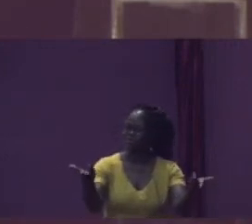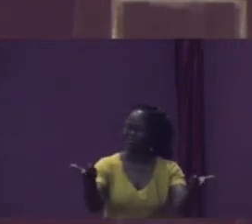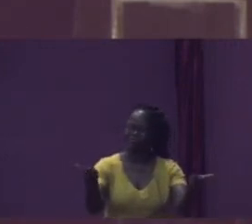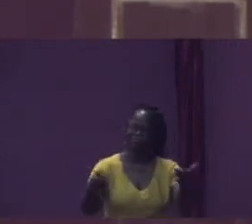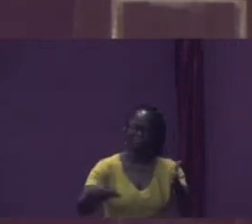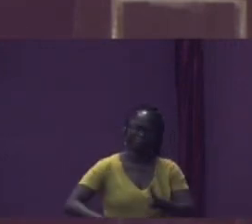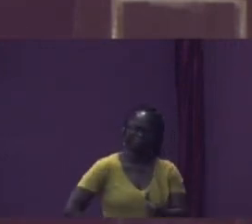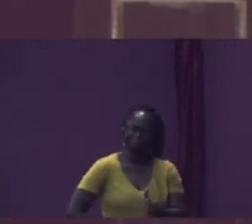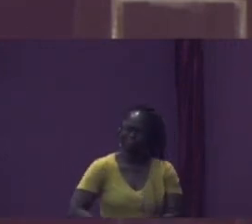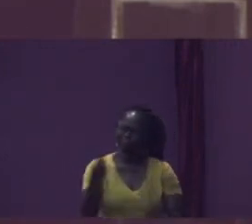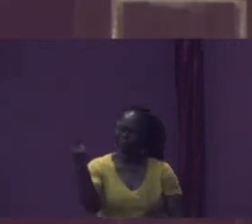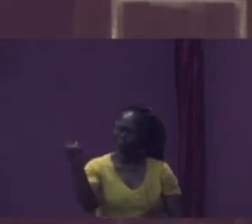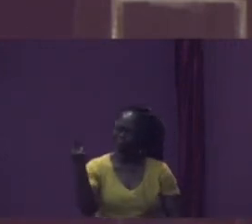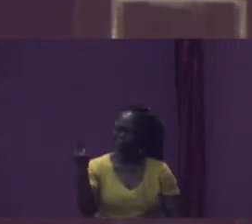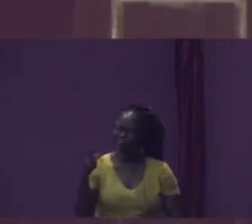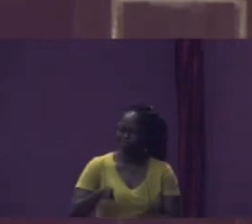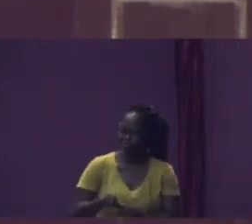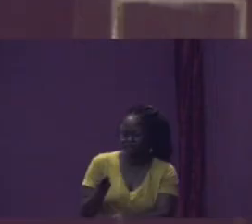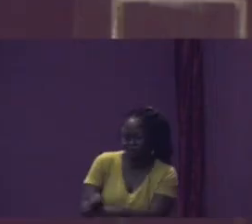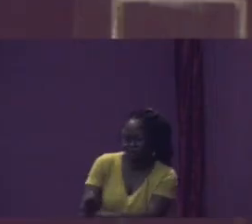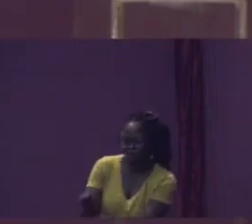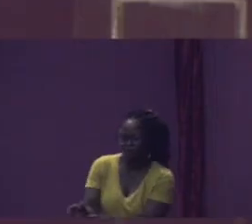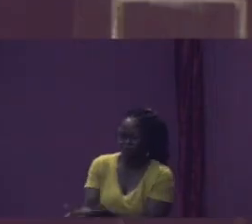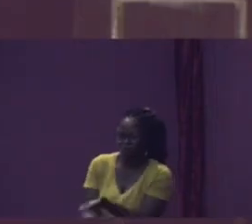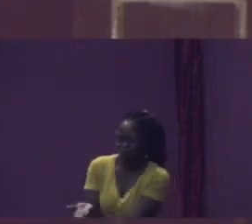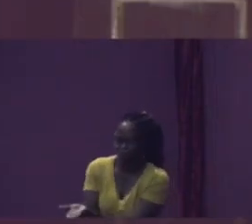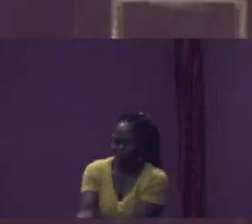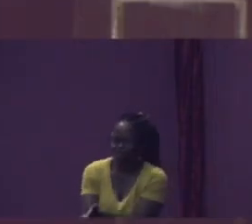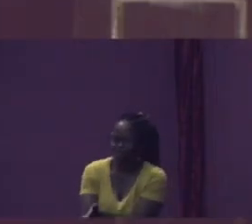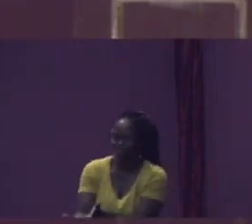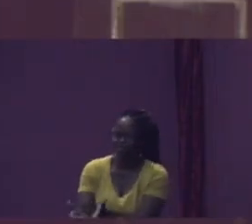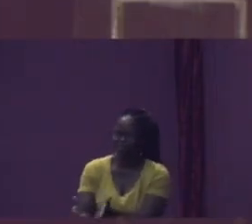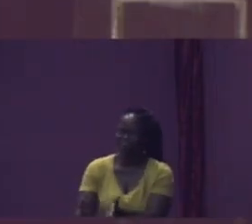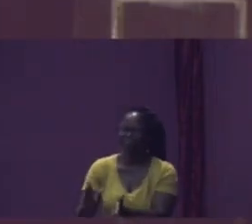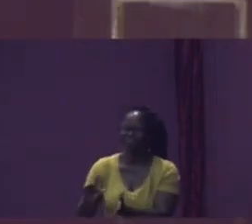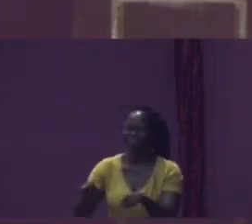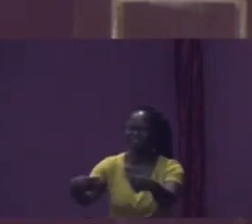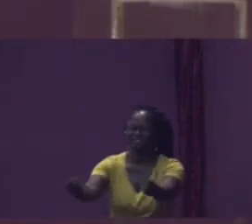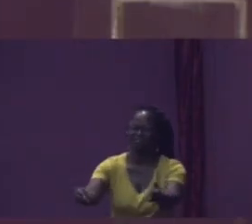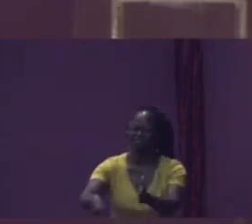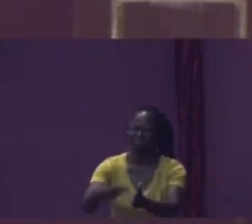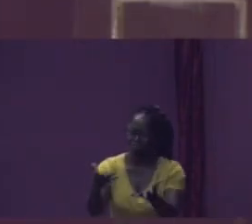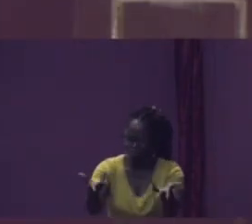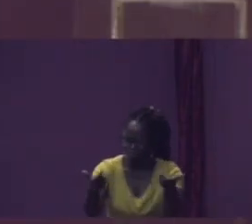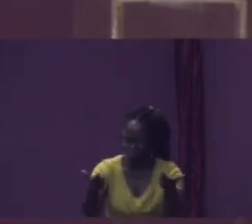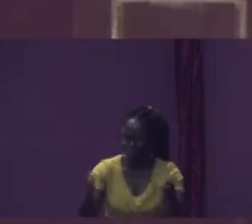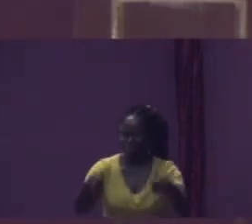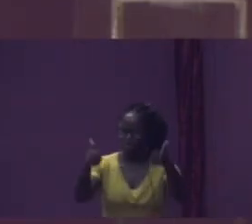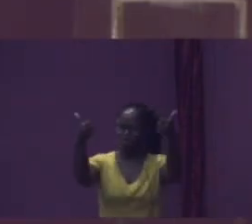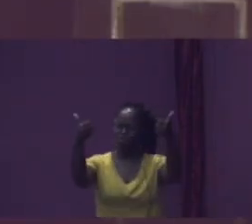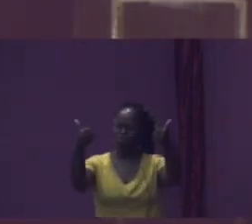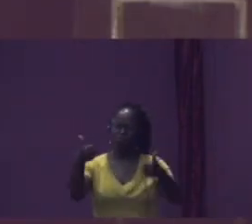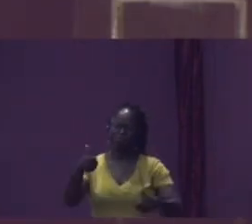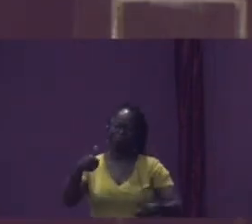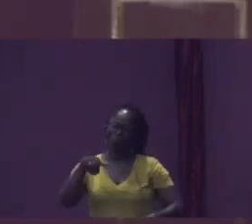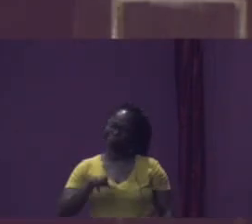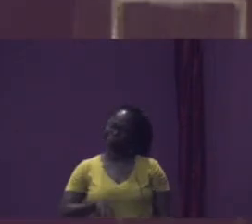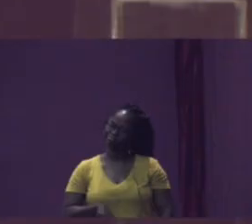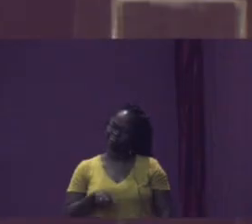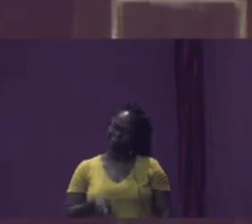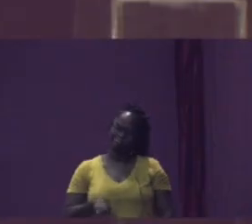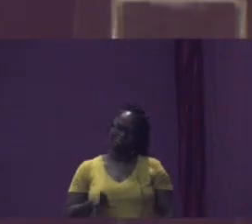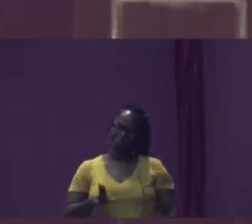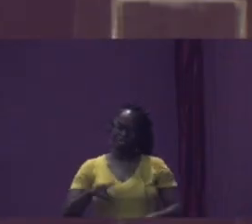be very variable, right? We would always talk in my previous life in the US when I worked